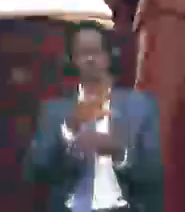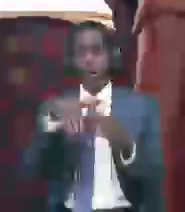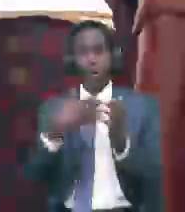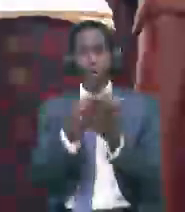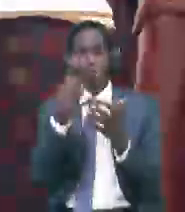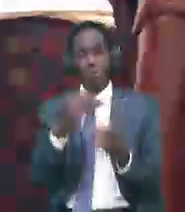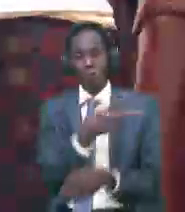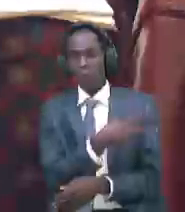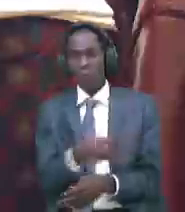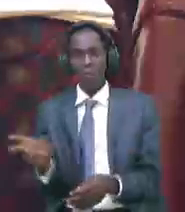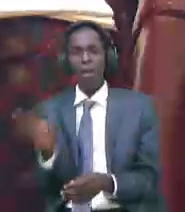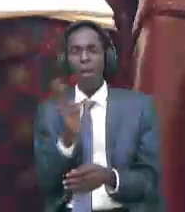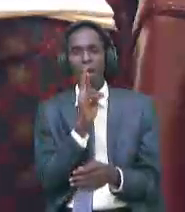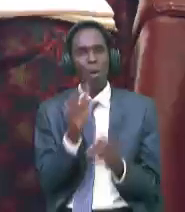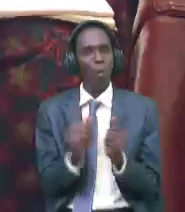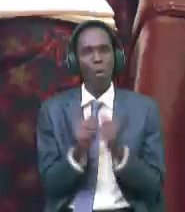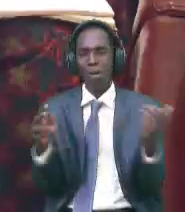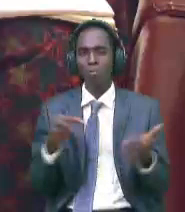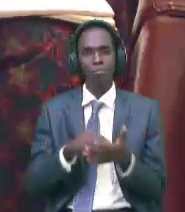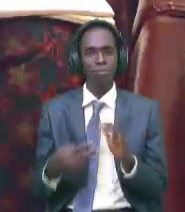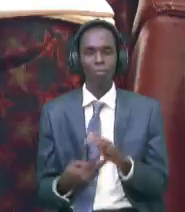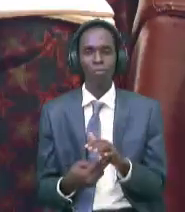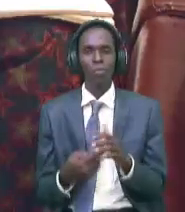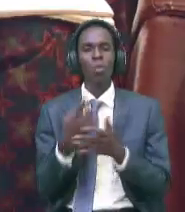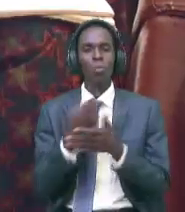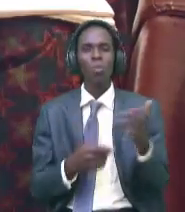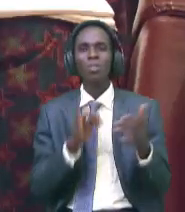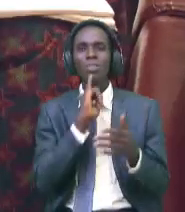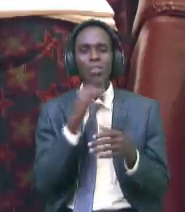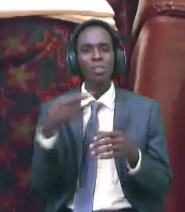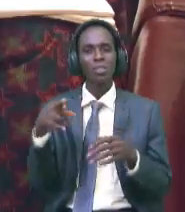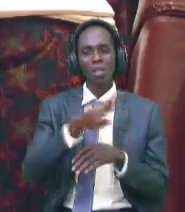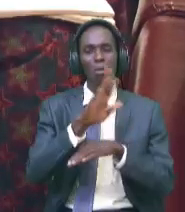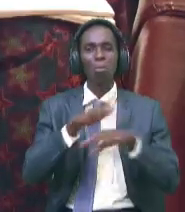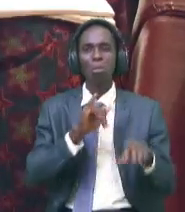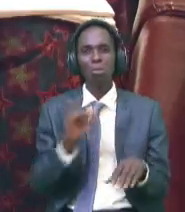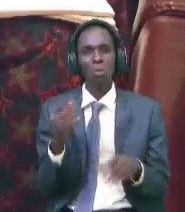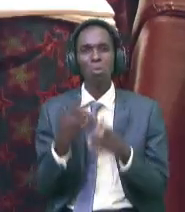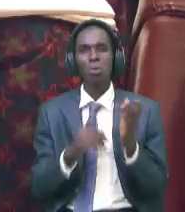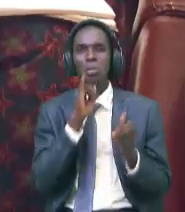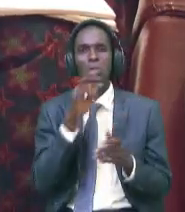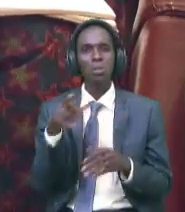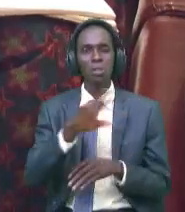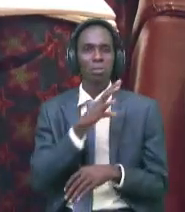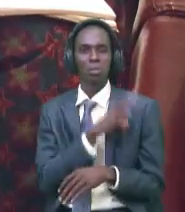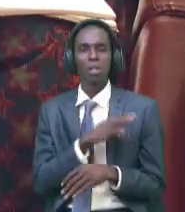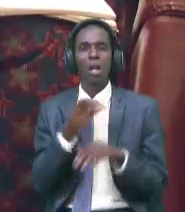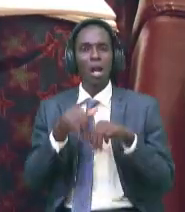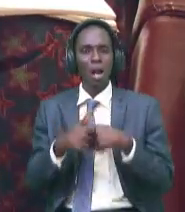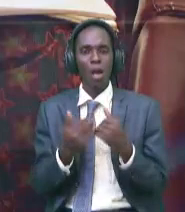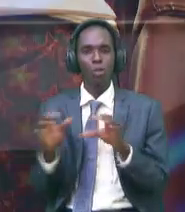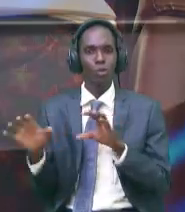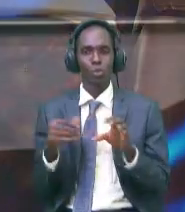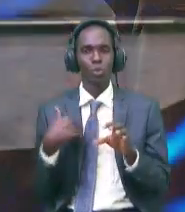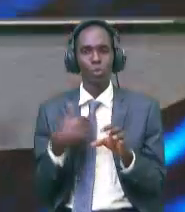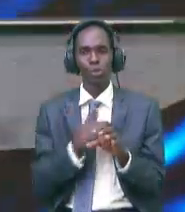The saints, what's their calling? What's their character? How do we position them? How do we